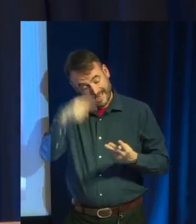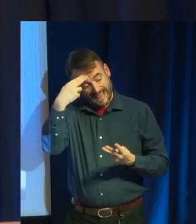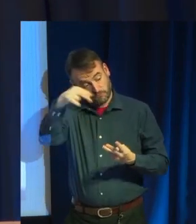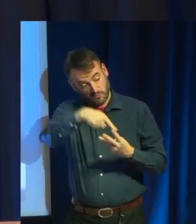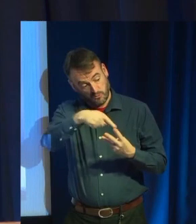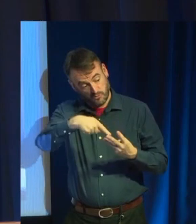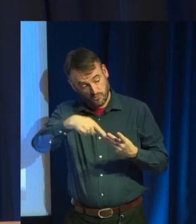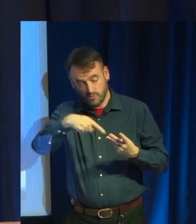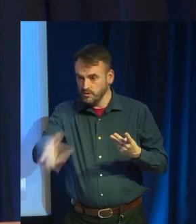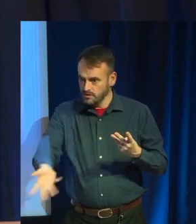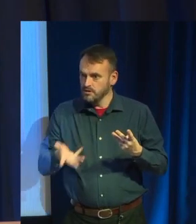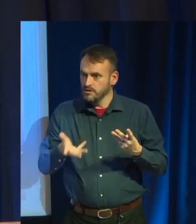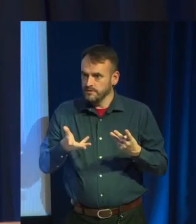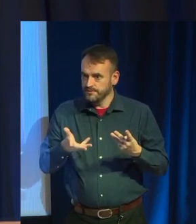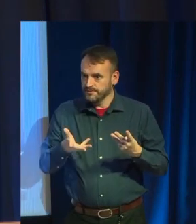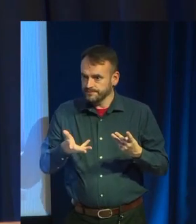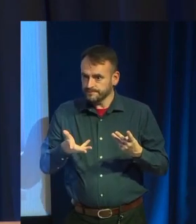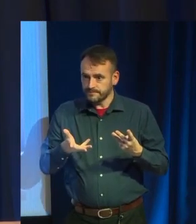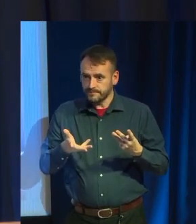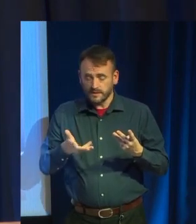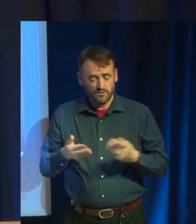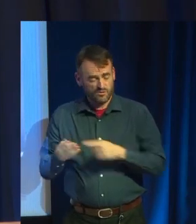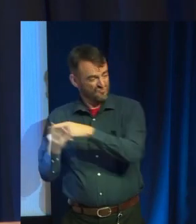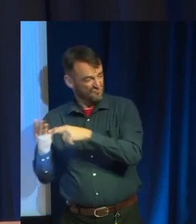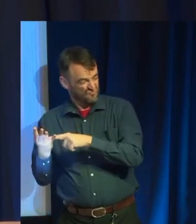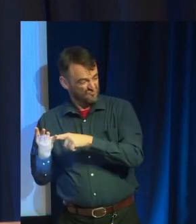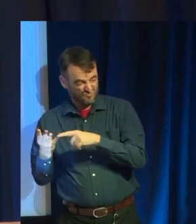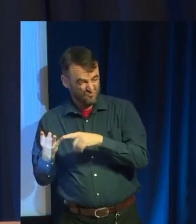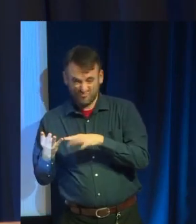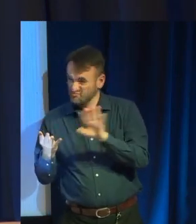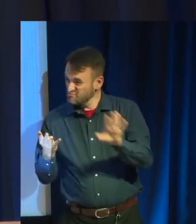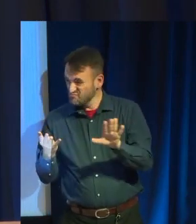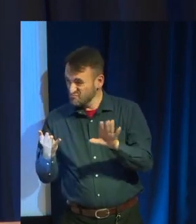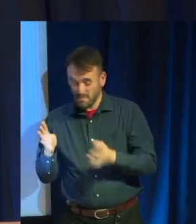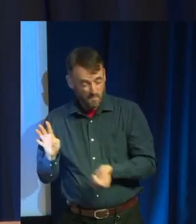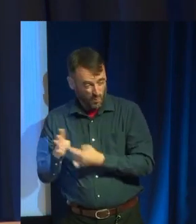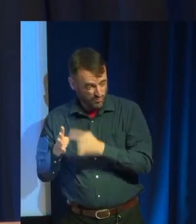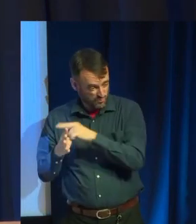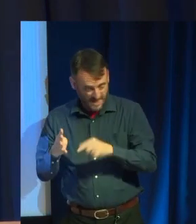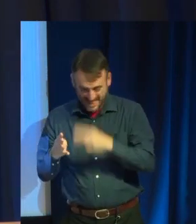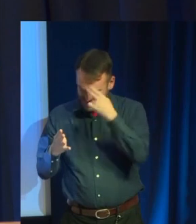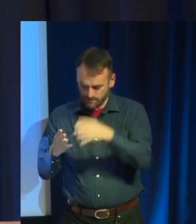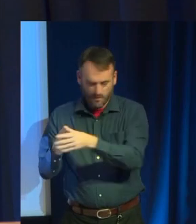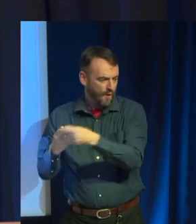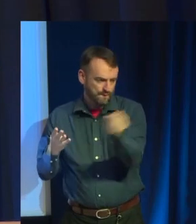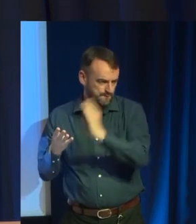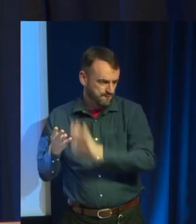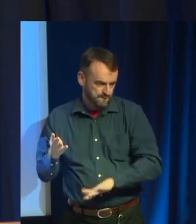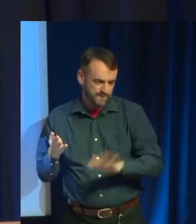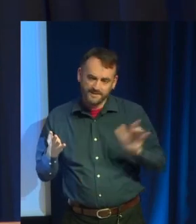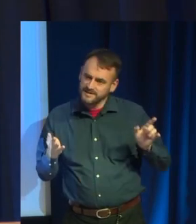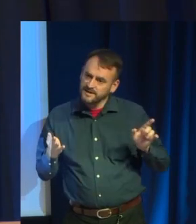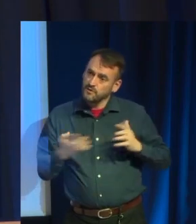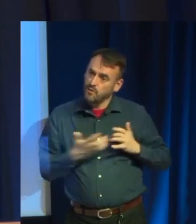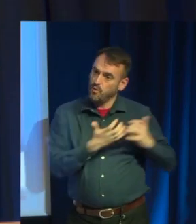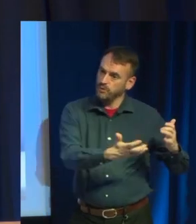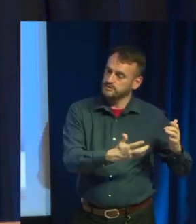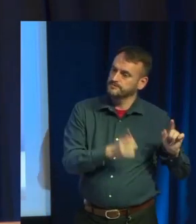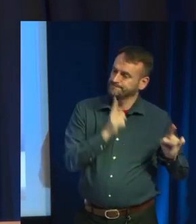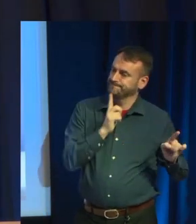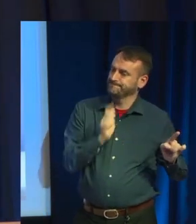names or not using names at all, just referring to somebody as like the minister or whatever, or a